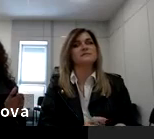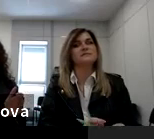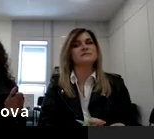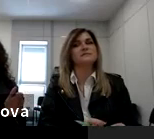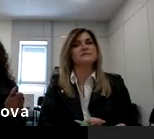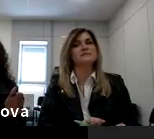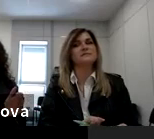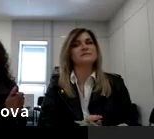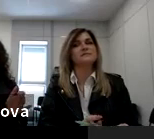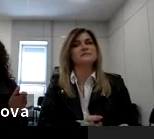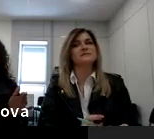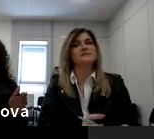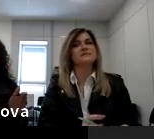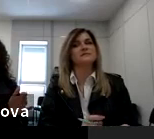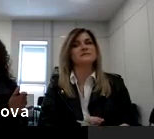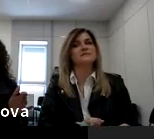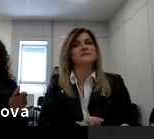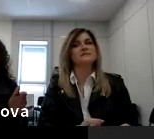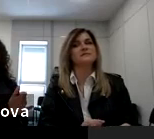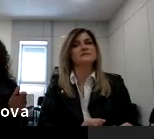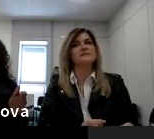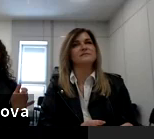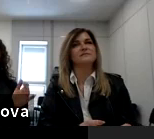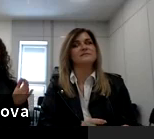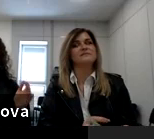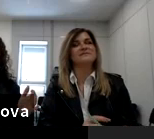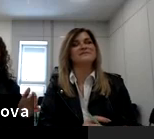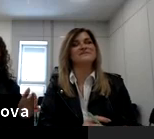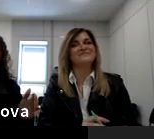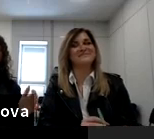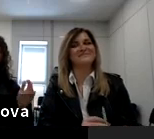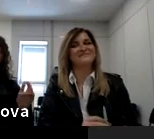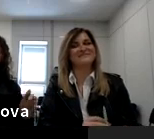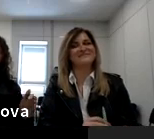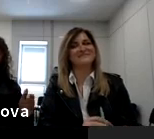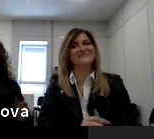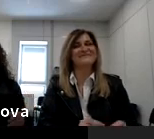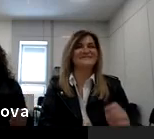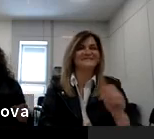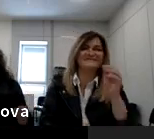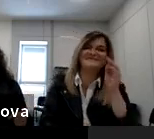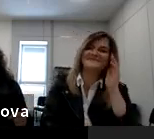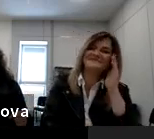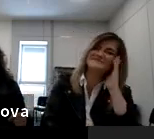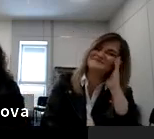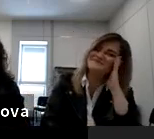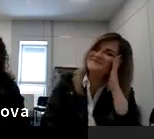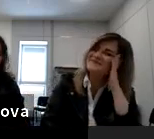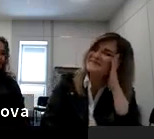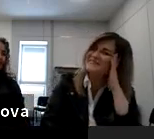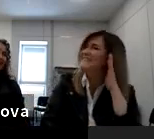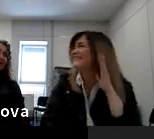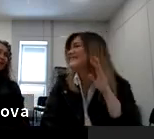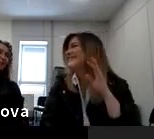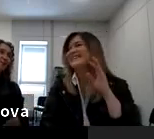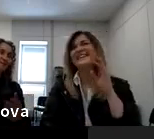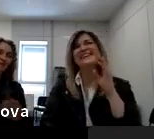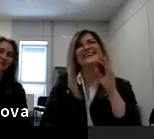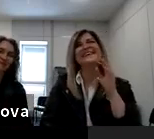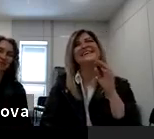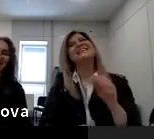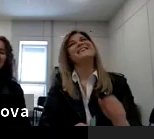10, 20, and 40 pixels per tube. Yeah, thank you